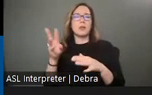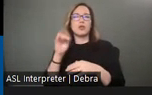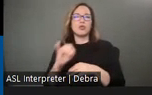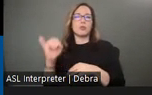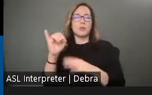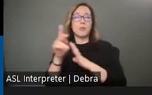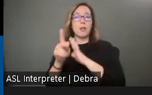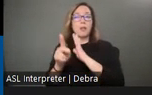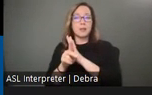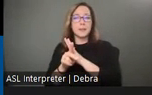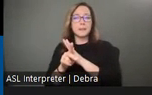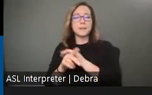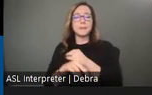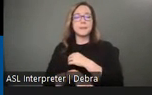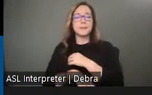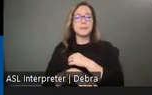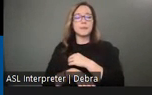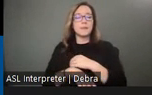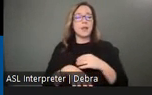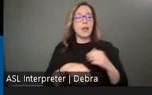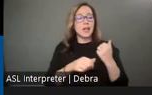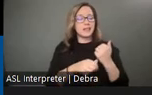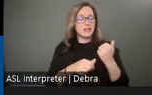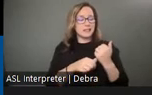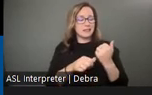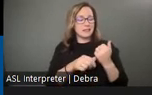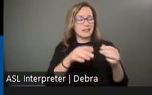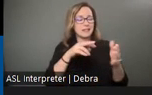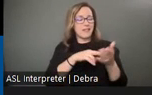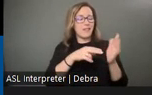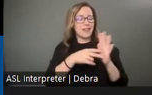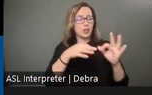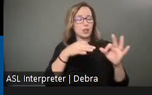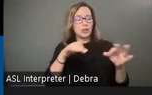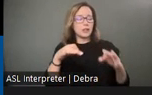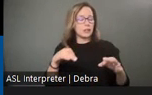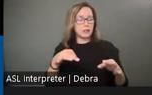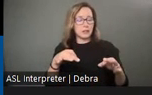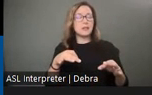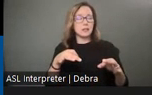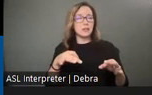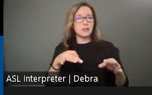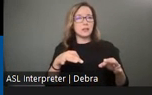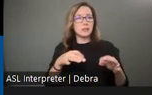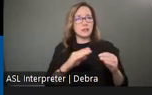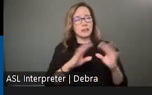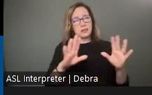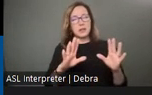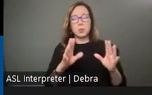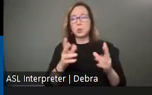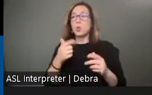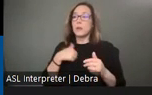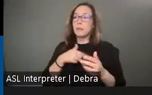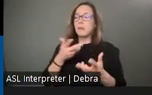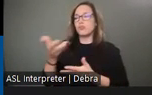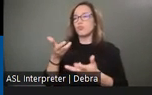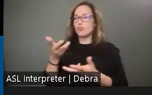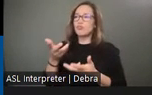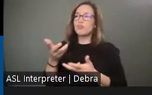We have revised assistance type definitions. We found in conversations with the applicants that